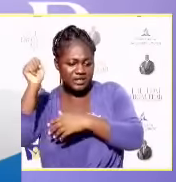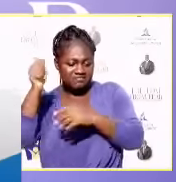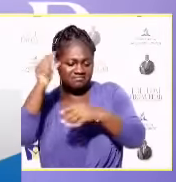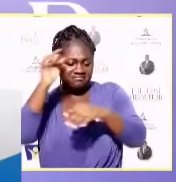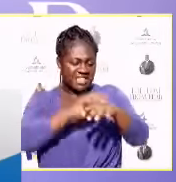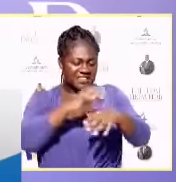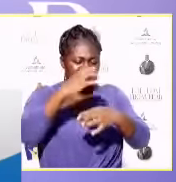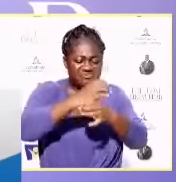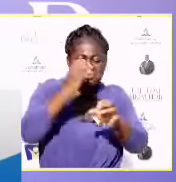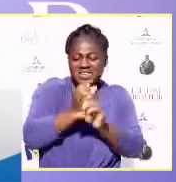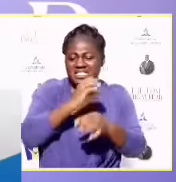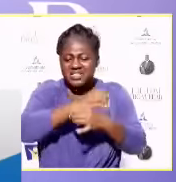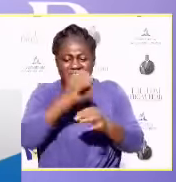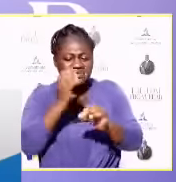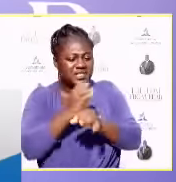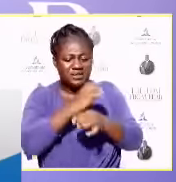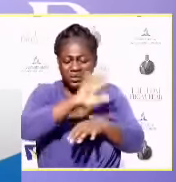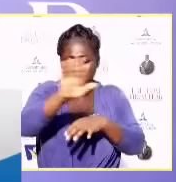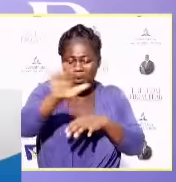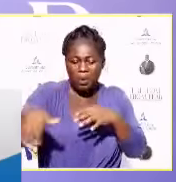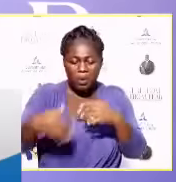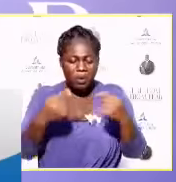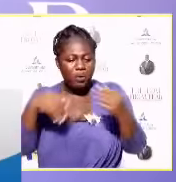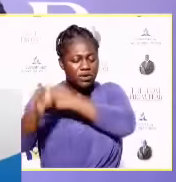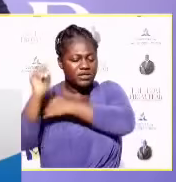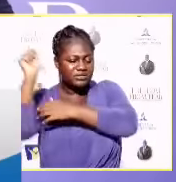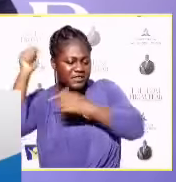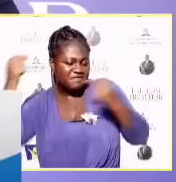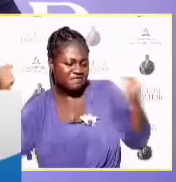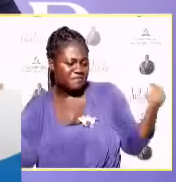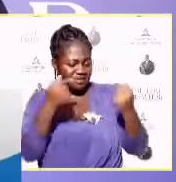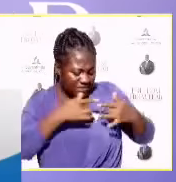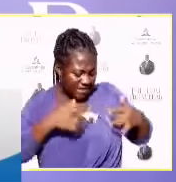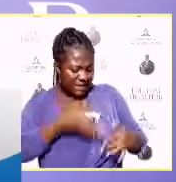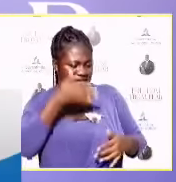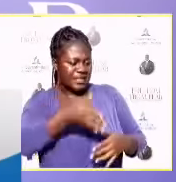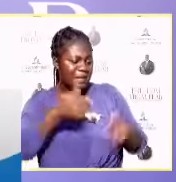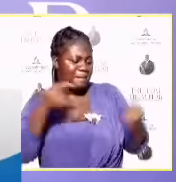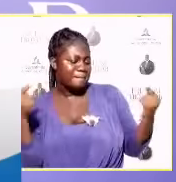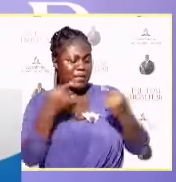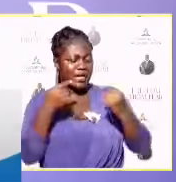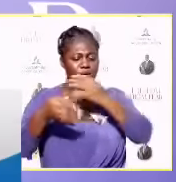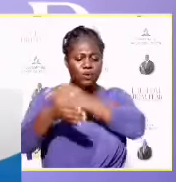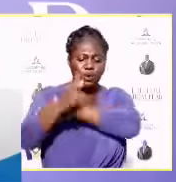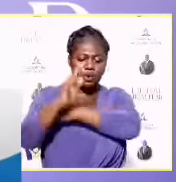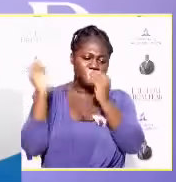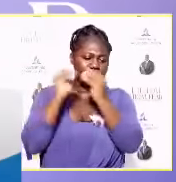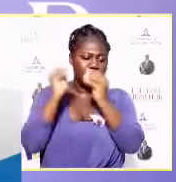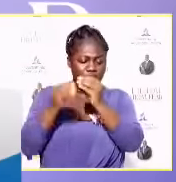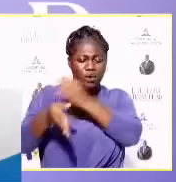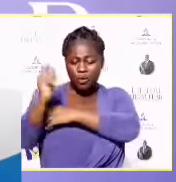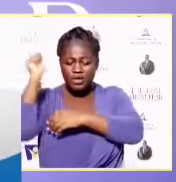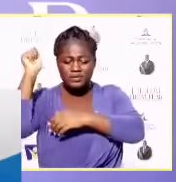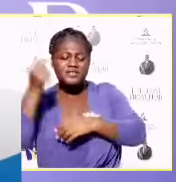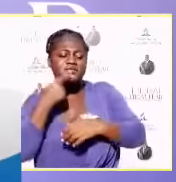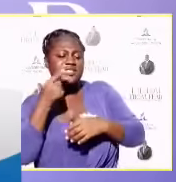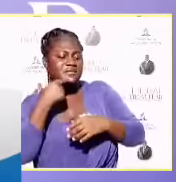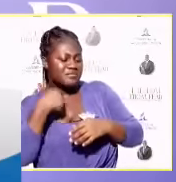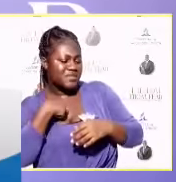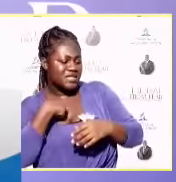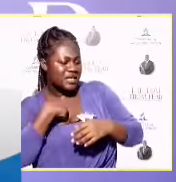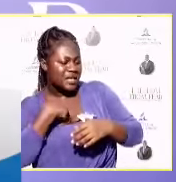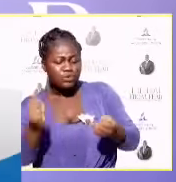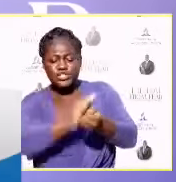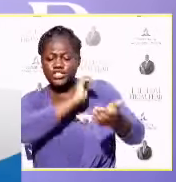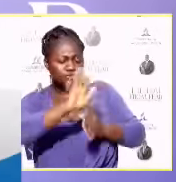And it grieved him at his heart. And the Lord said, I will destroy man whom I have